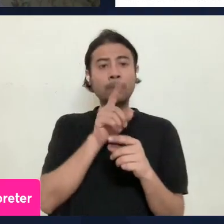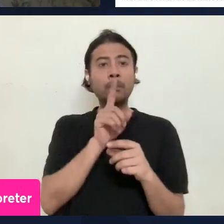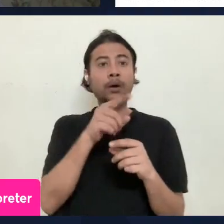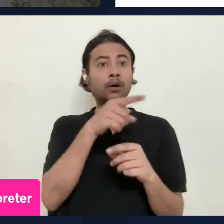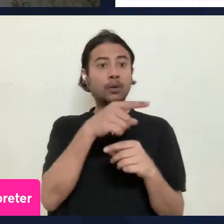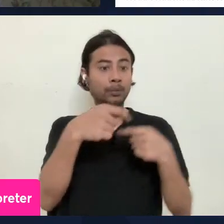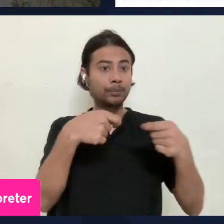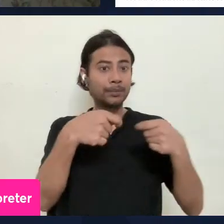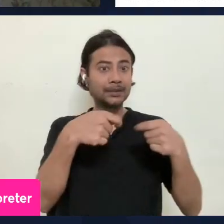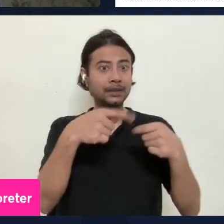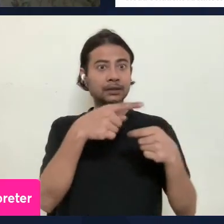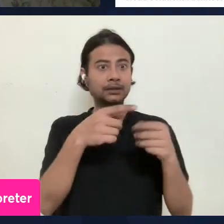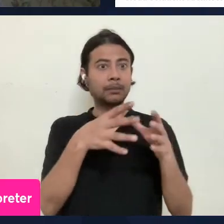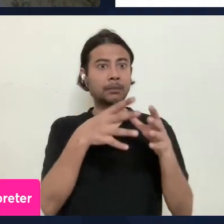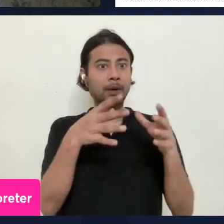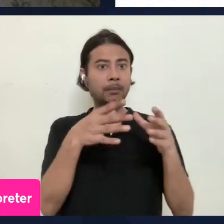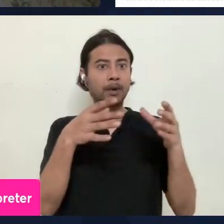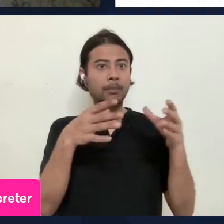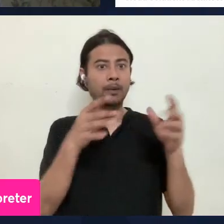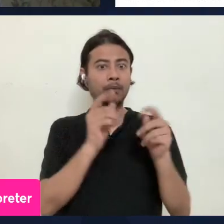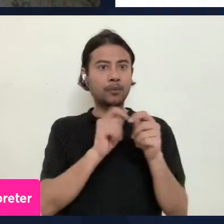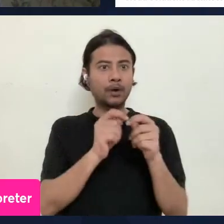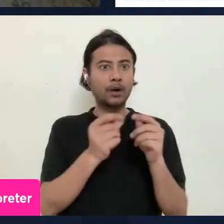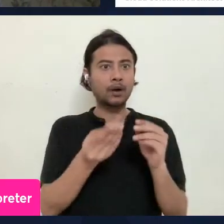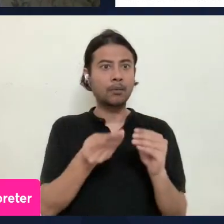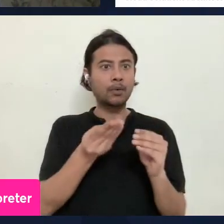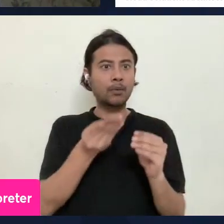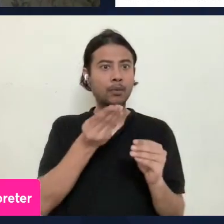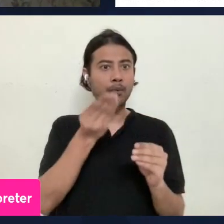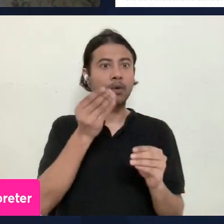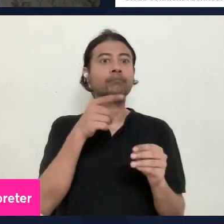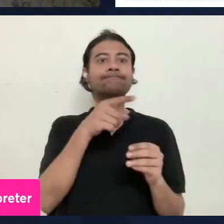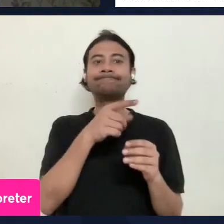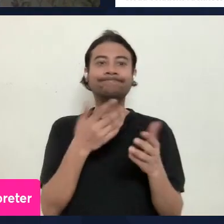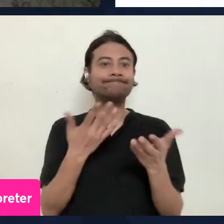demands grew, there were challenges around,